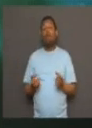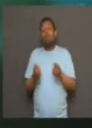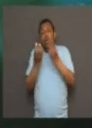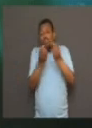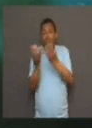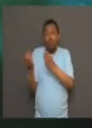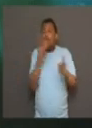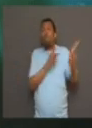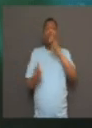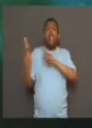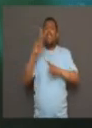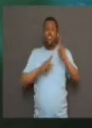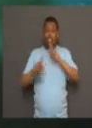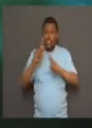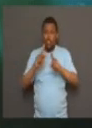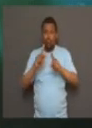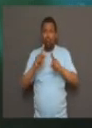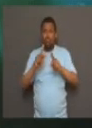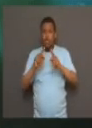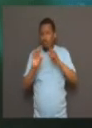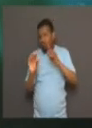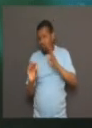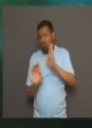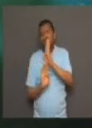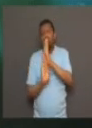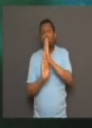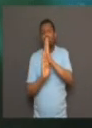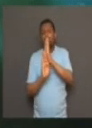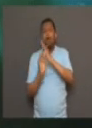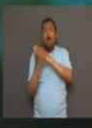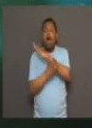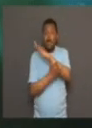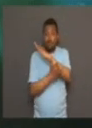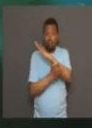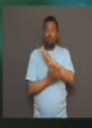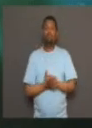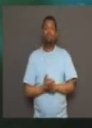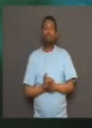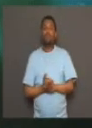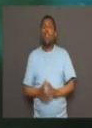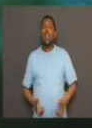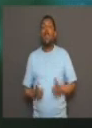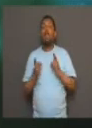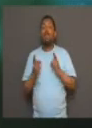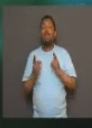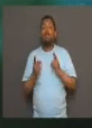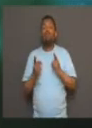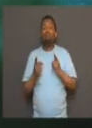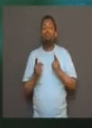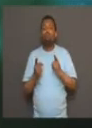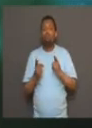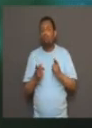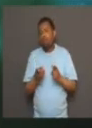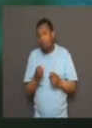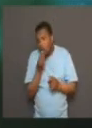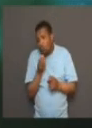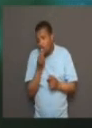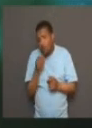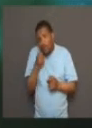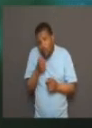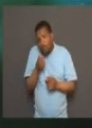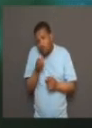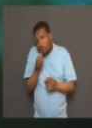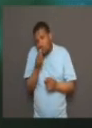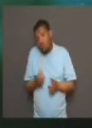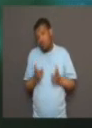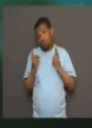Much of the population of less developed countries live at a subsistence